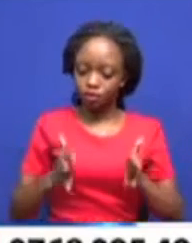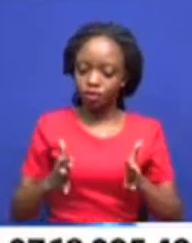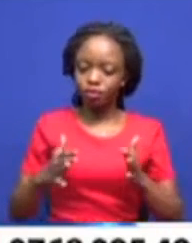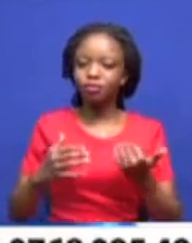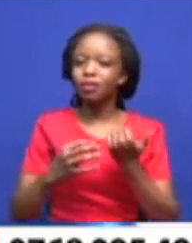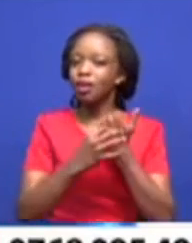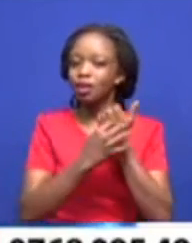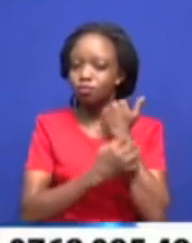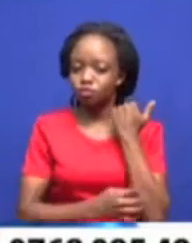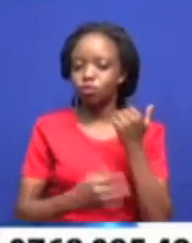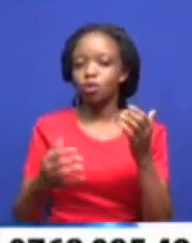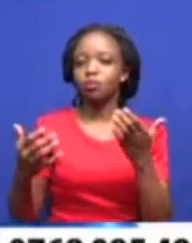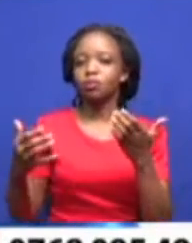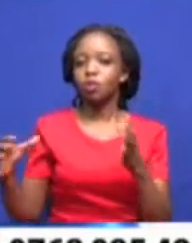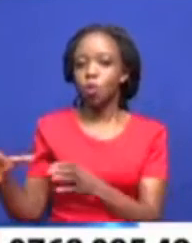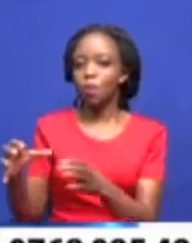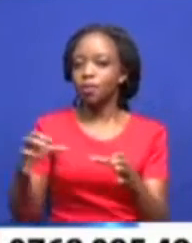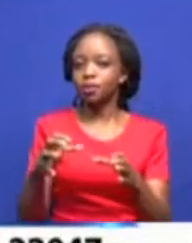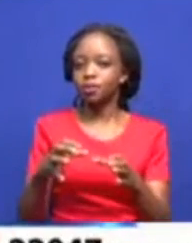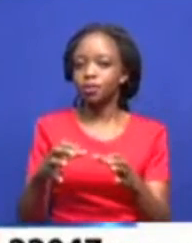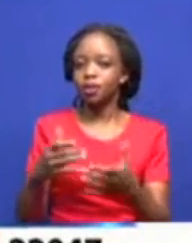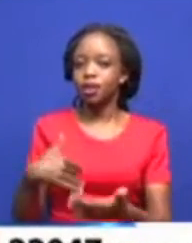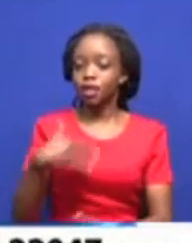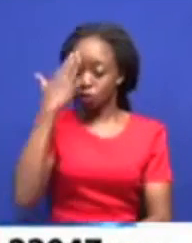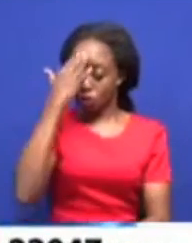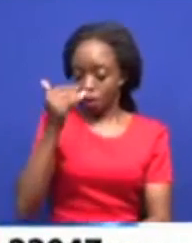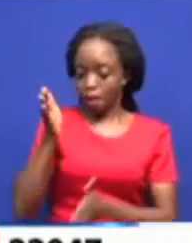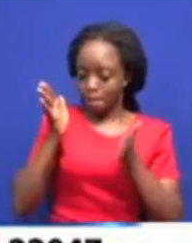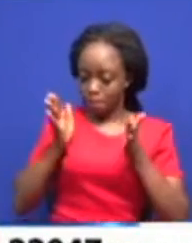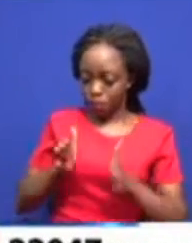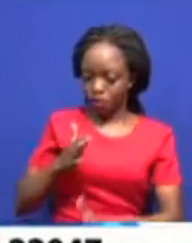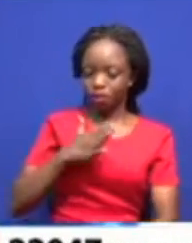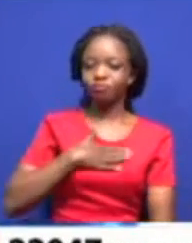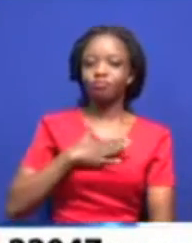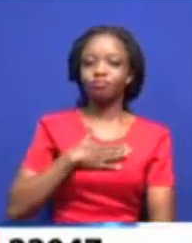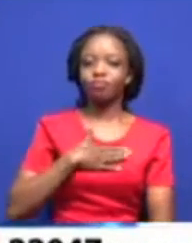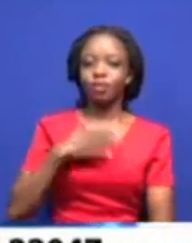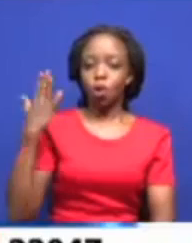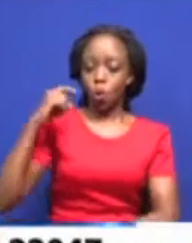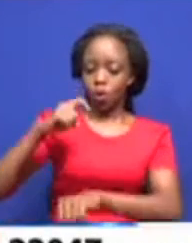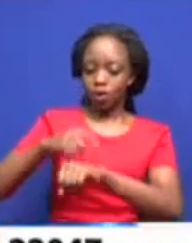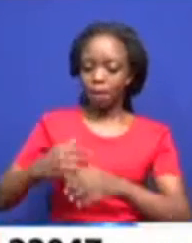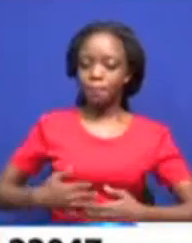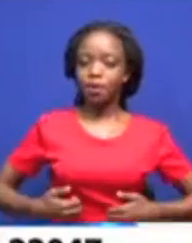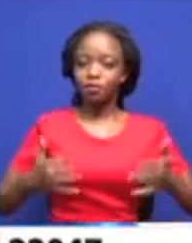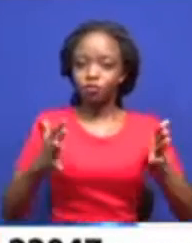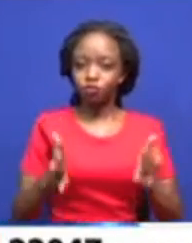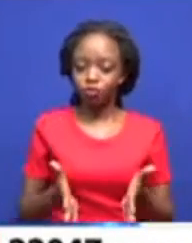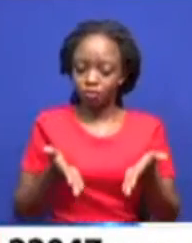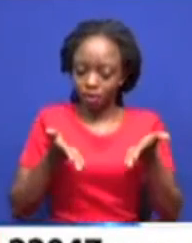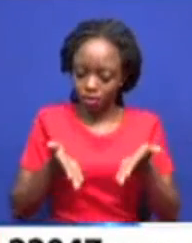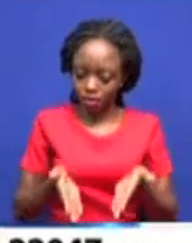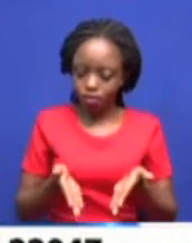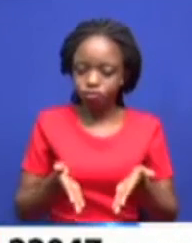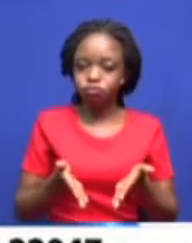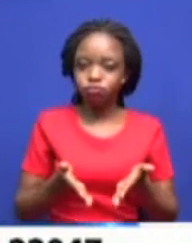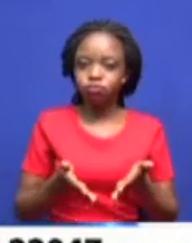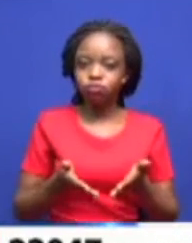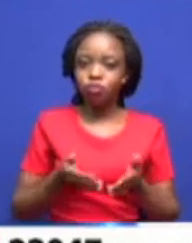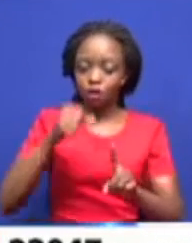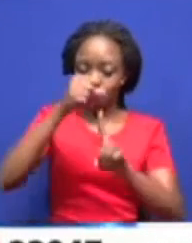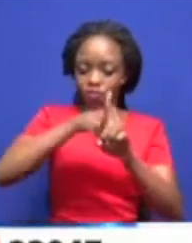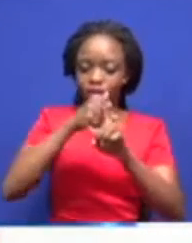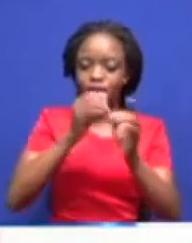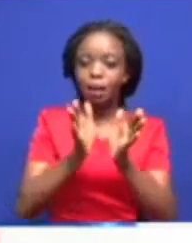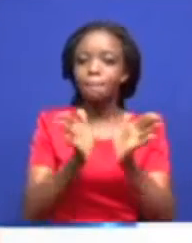in our communities. And that's why people like myself, who were former refugees and now are running for public house